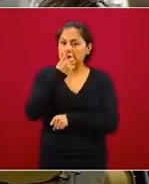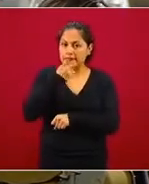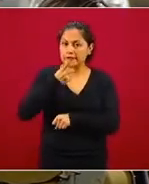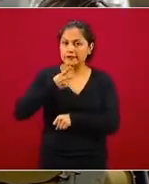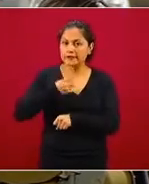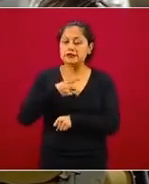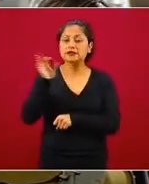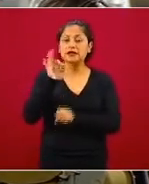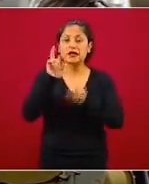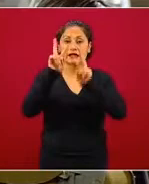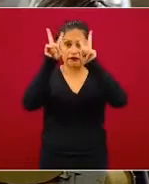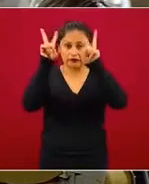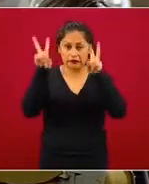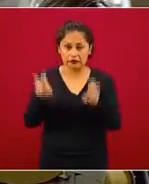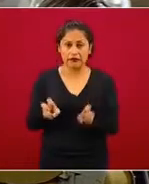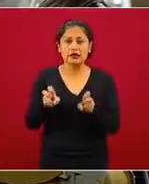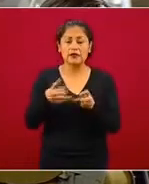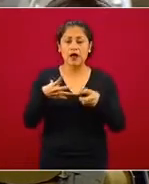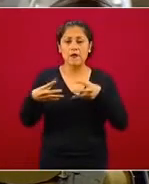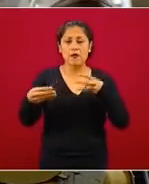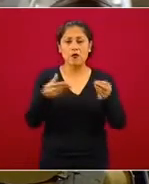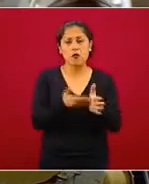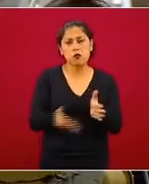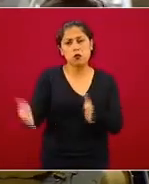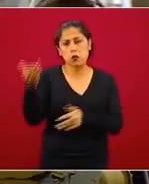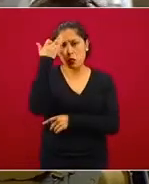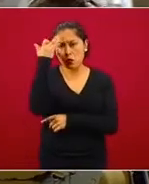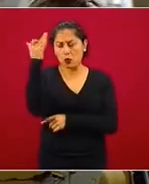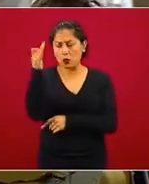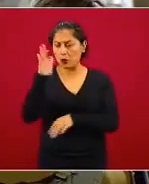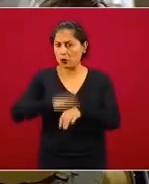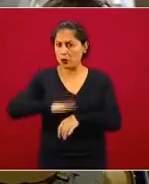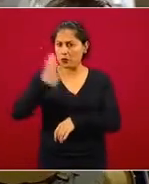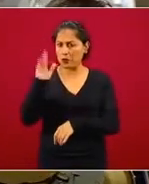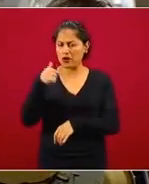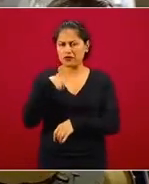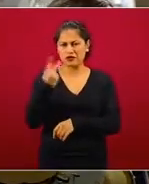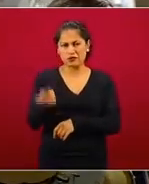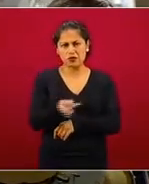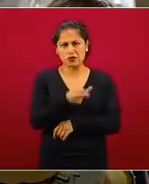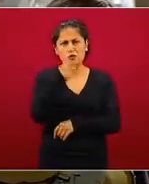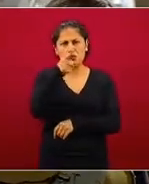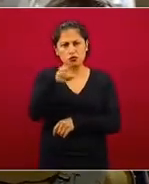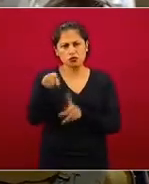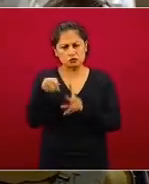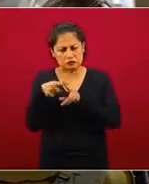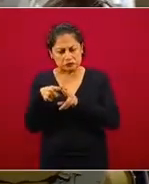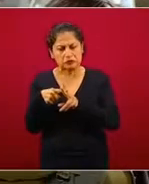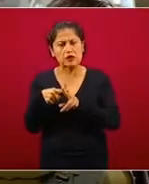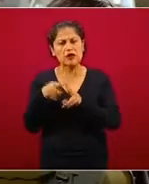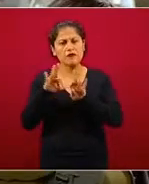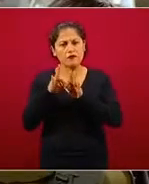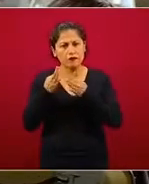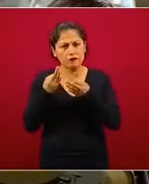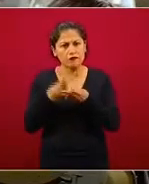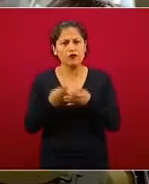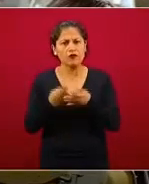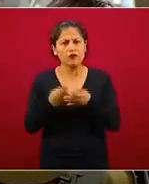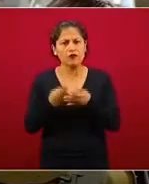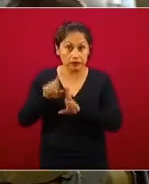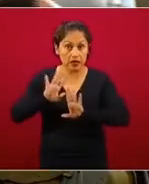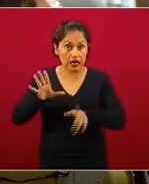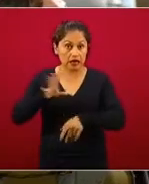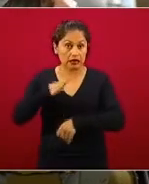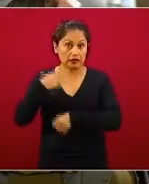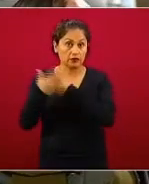largo, el tema I'd like to de la ask you, epidemia, ¿usted Doctor, contempla about aumentar USMER, esto en un enfoque the metodológico? ¿Podría explicar otra vez el 476 modelo?